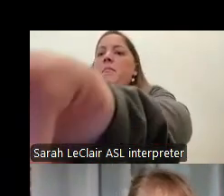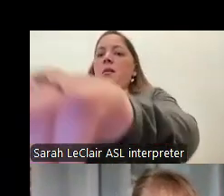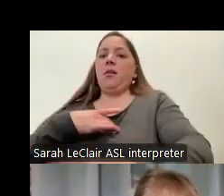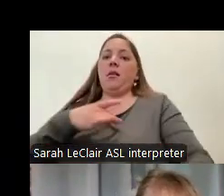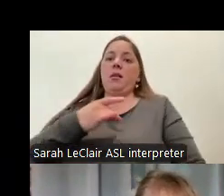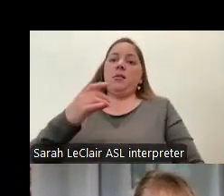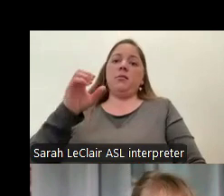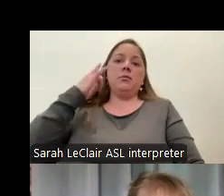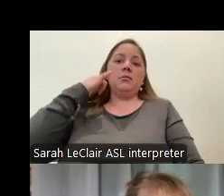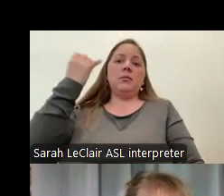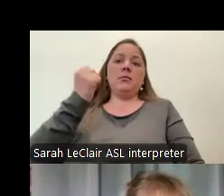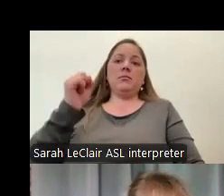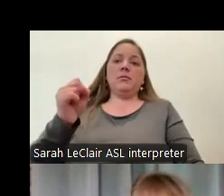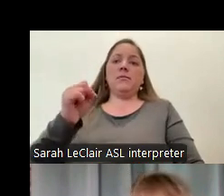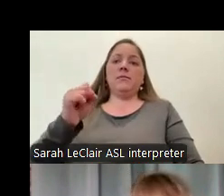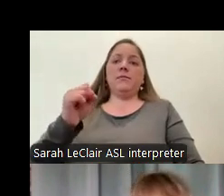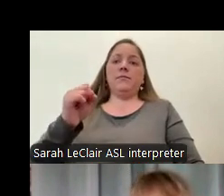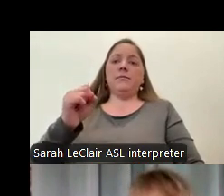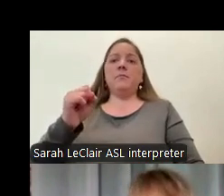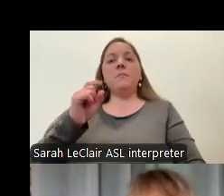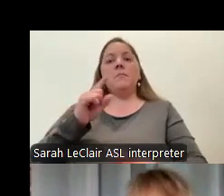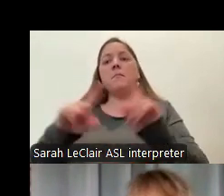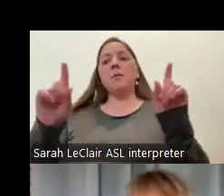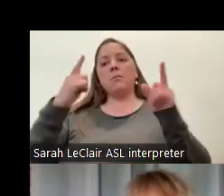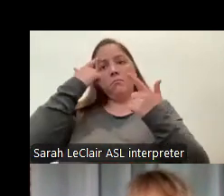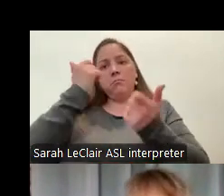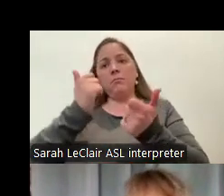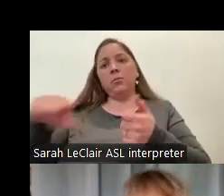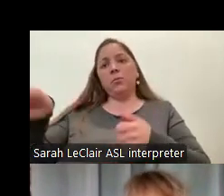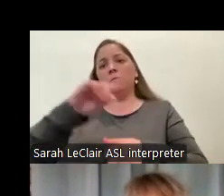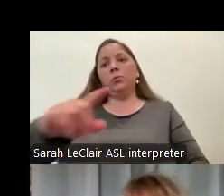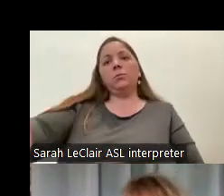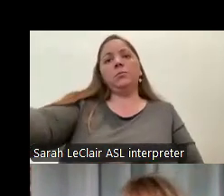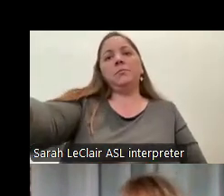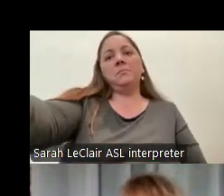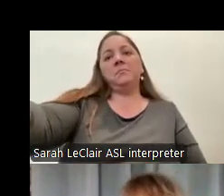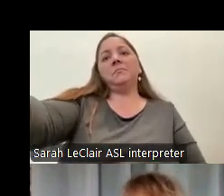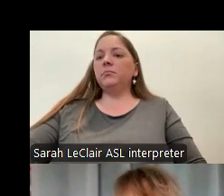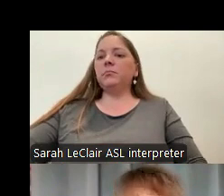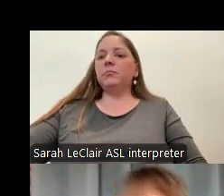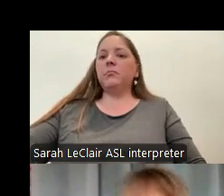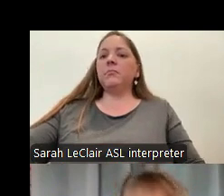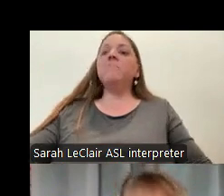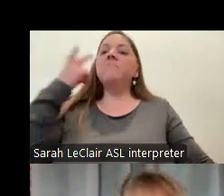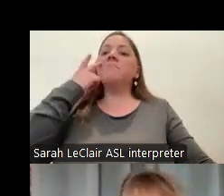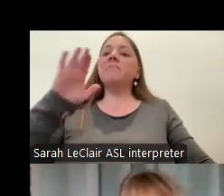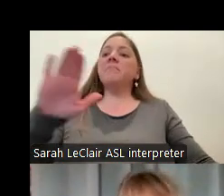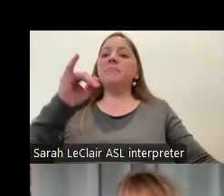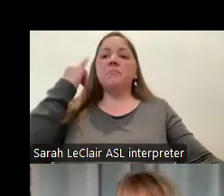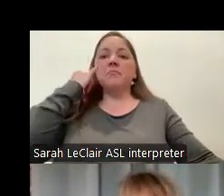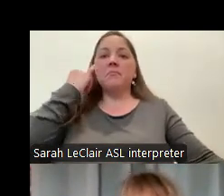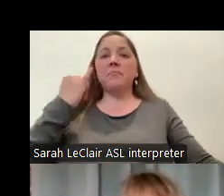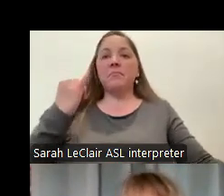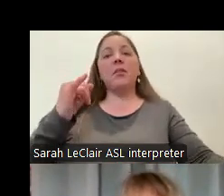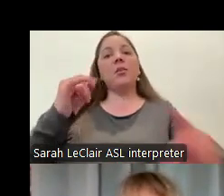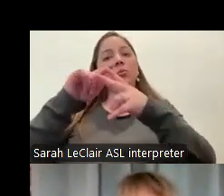lot, but it's up to you. It's up to all y'all. And it is the 2-part question